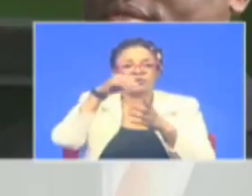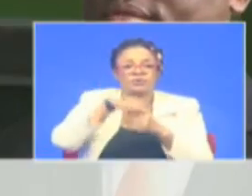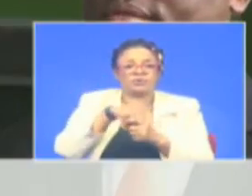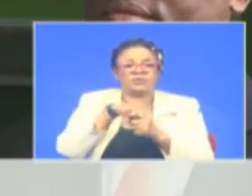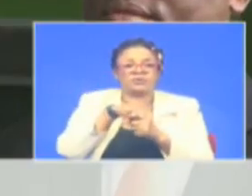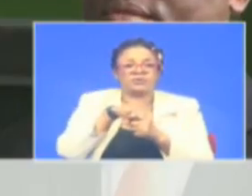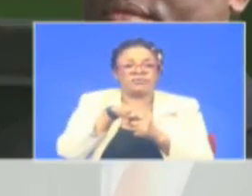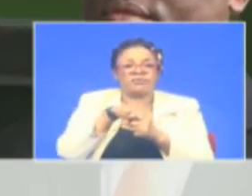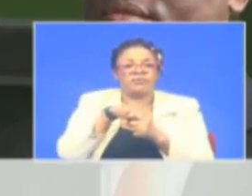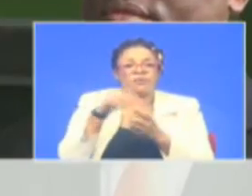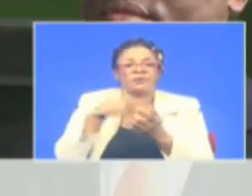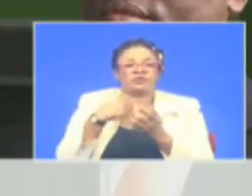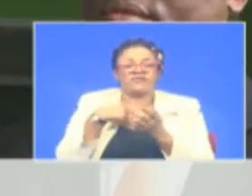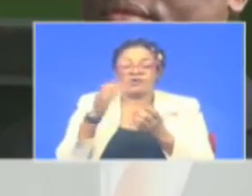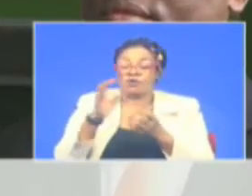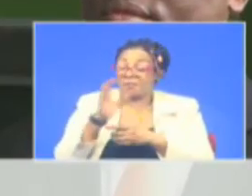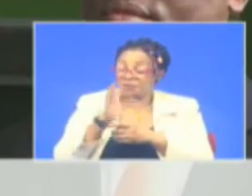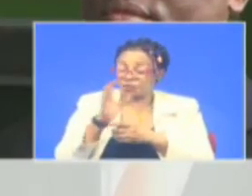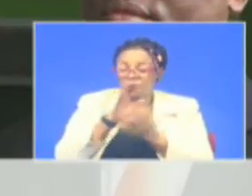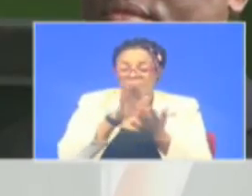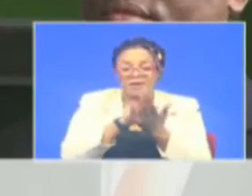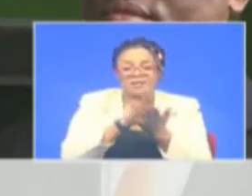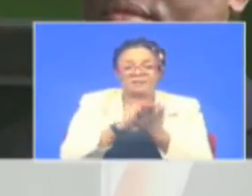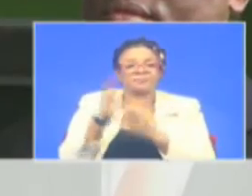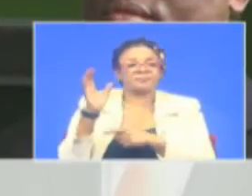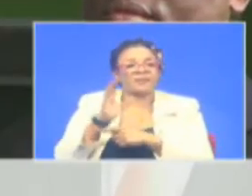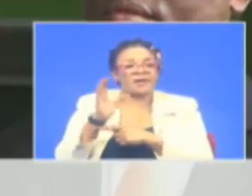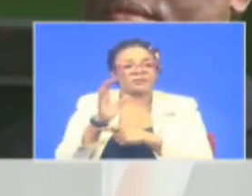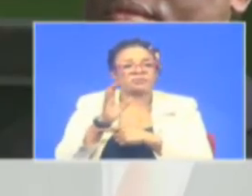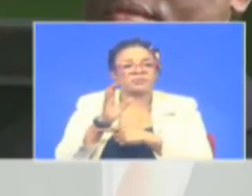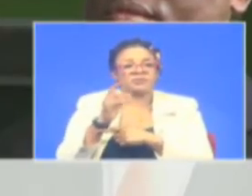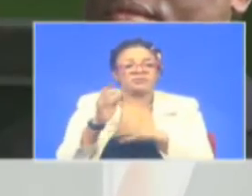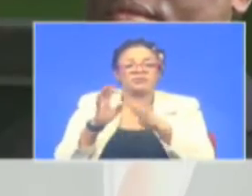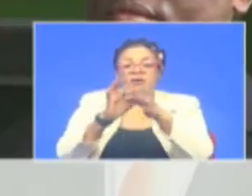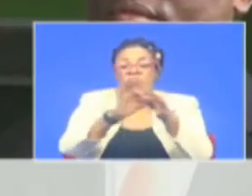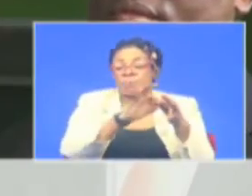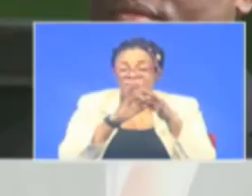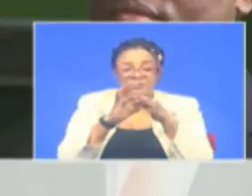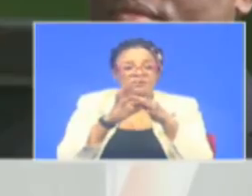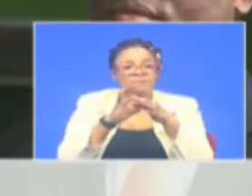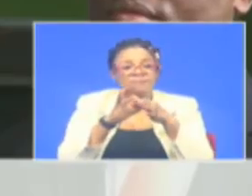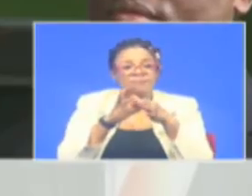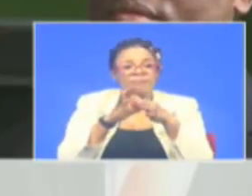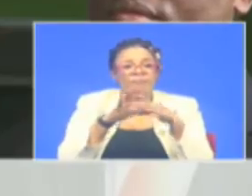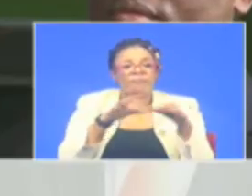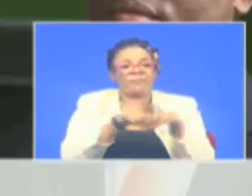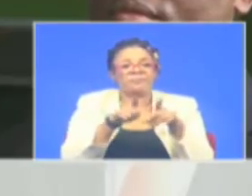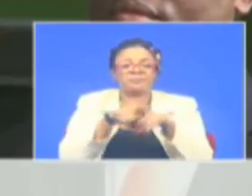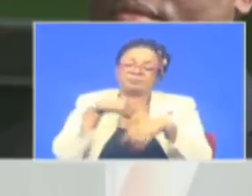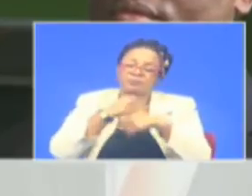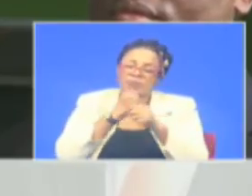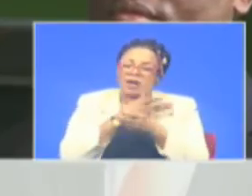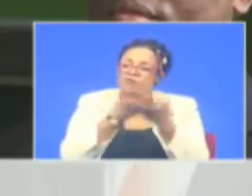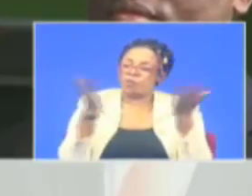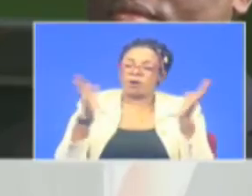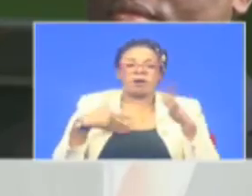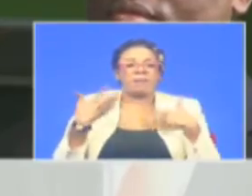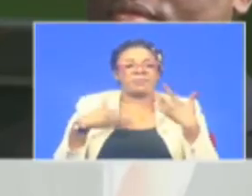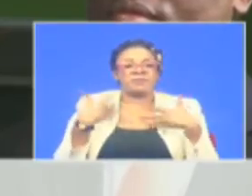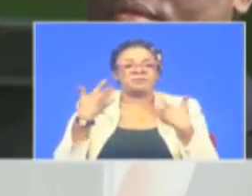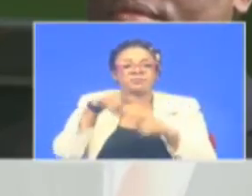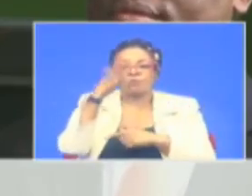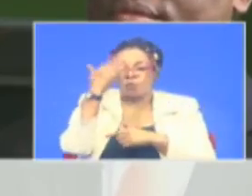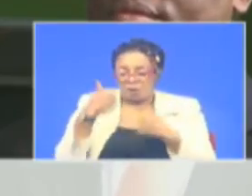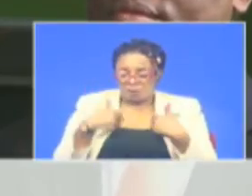our commercial banking customers, to delight our corporate banking customers, and to make everybody happy, really. So that's why we are